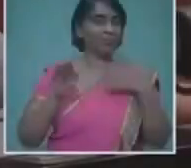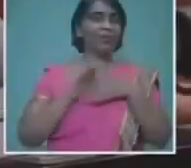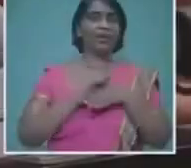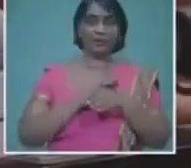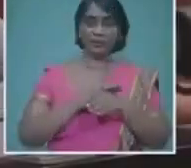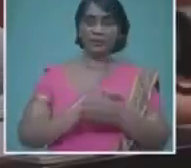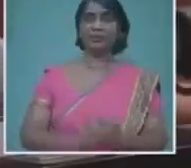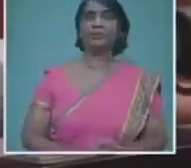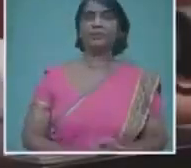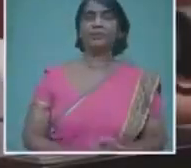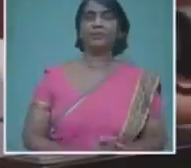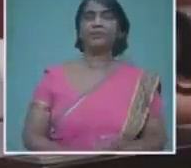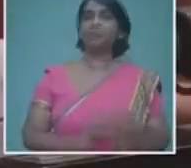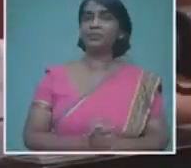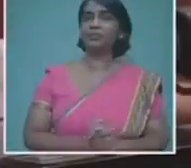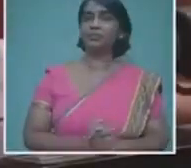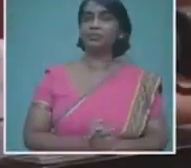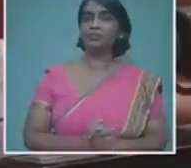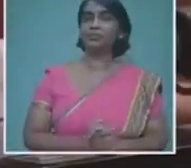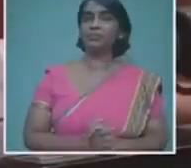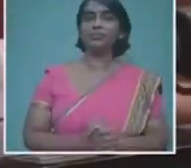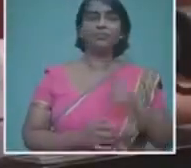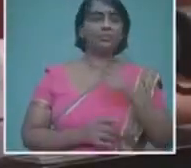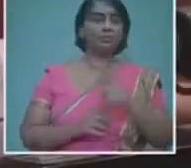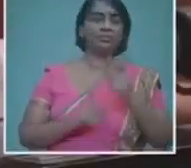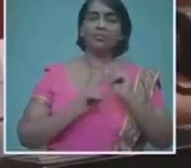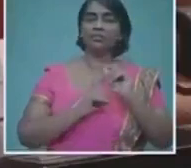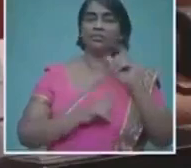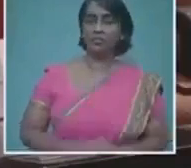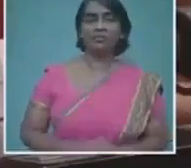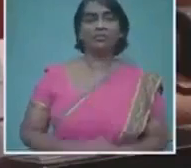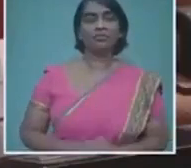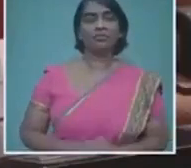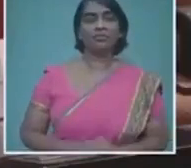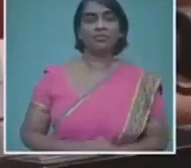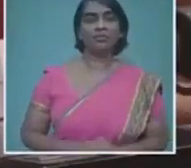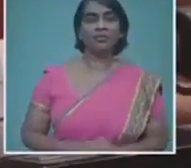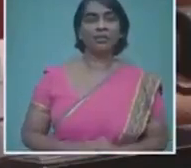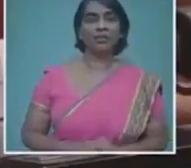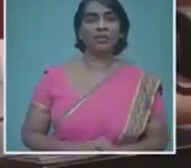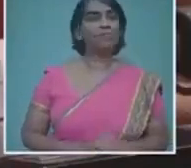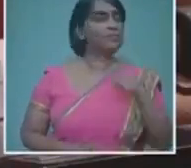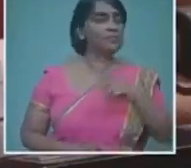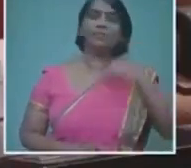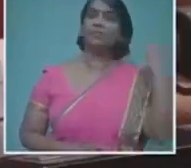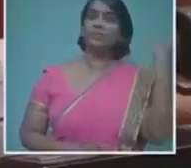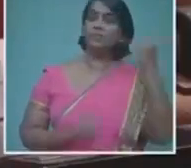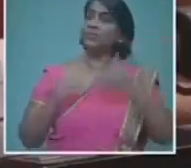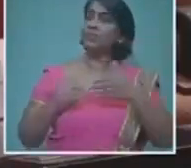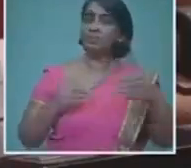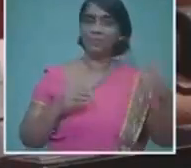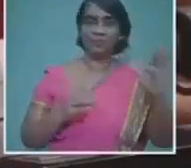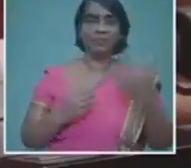The president was on his feet in this house where he was making a speech. And in the course of that speech, I heard